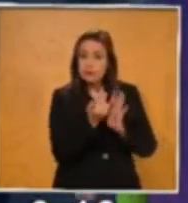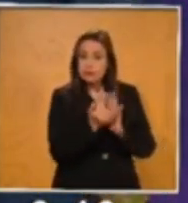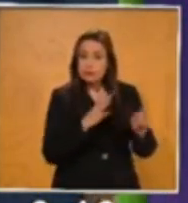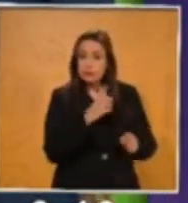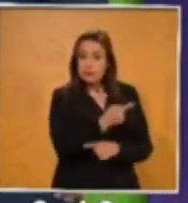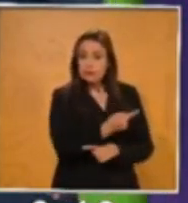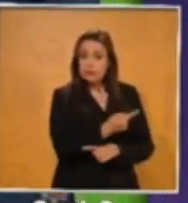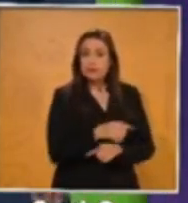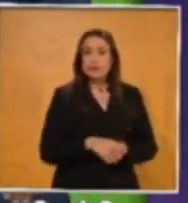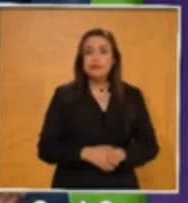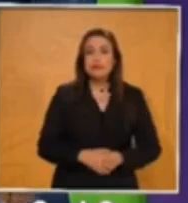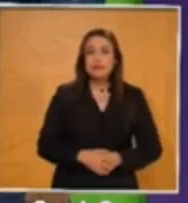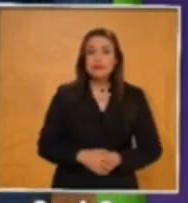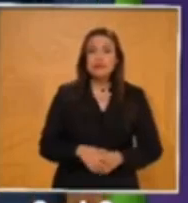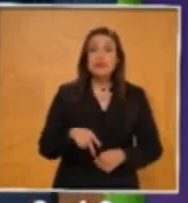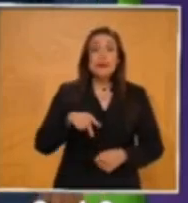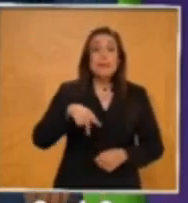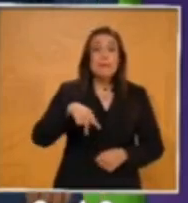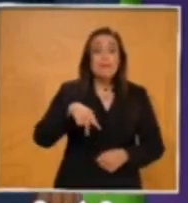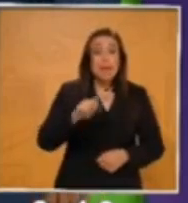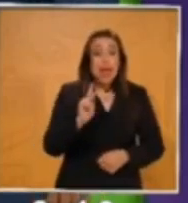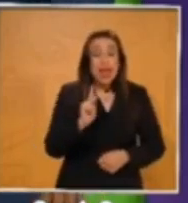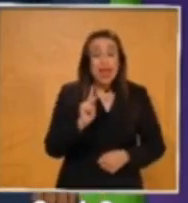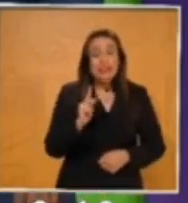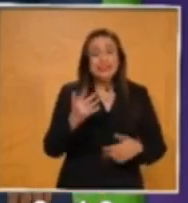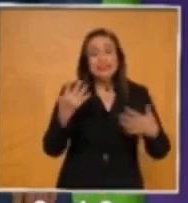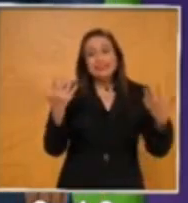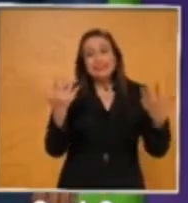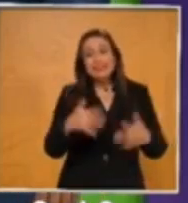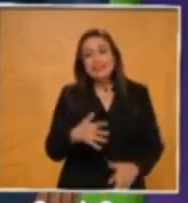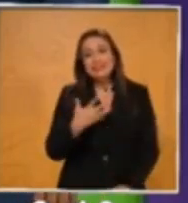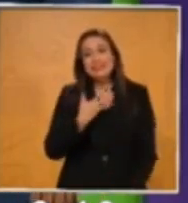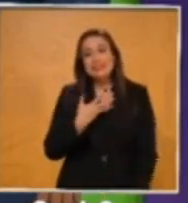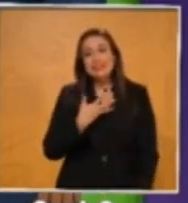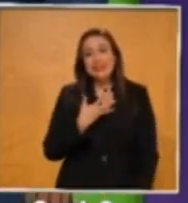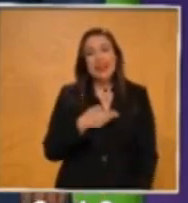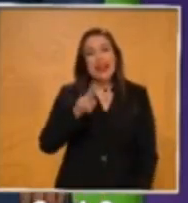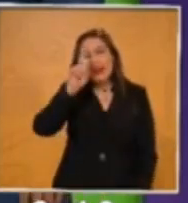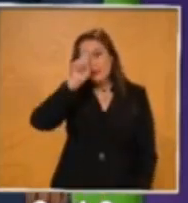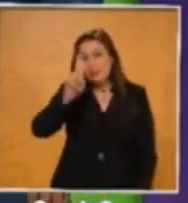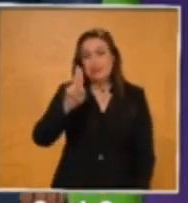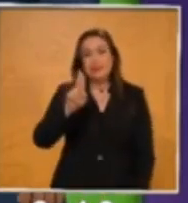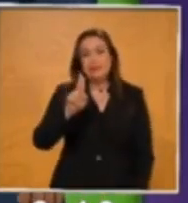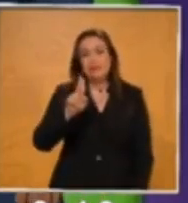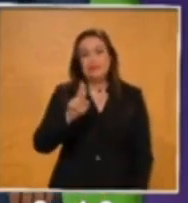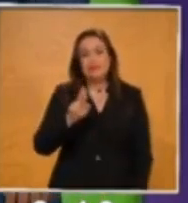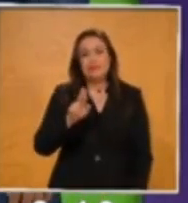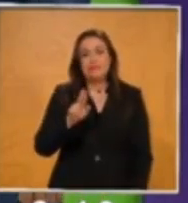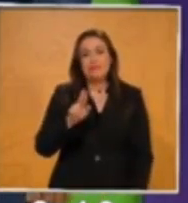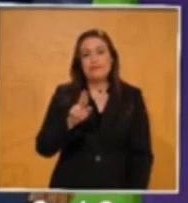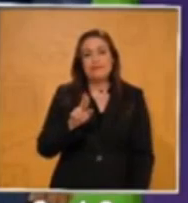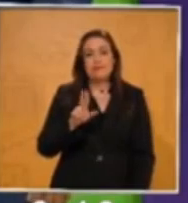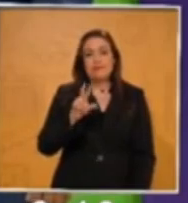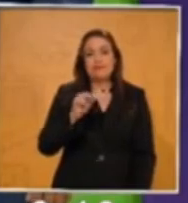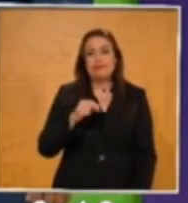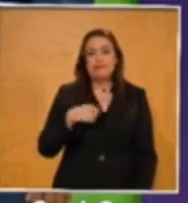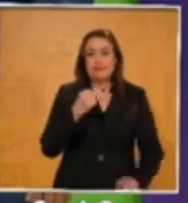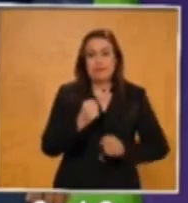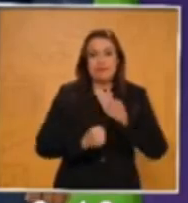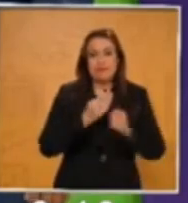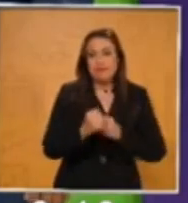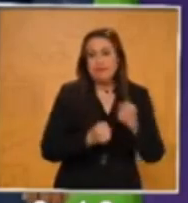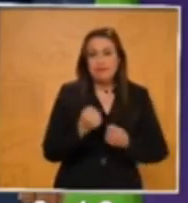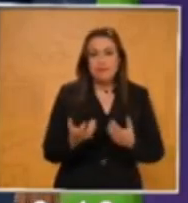Unfortunately, before the prohibition, they ran in the park. Not anymore.